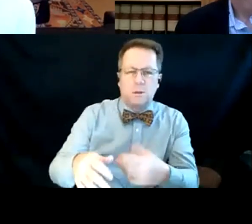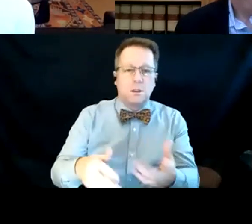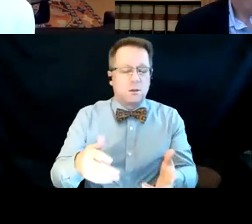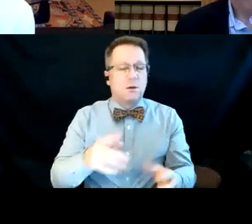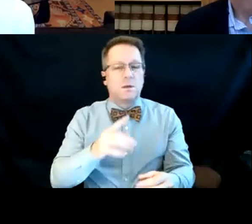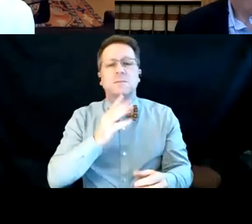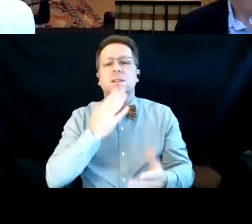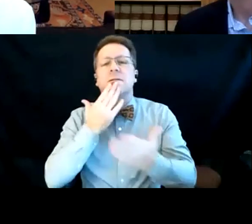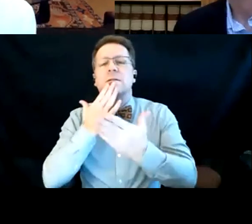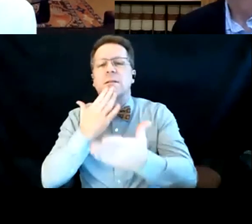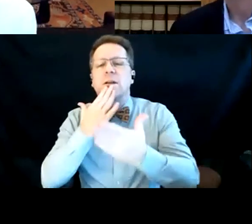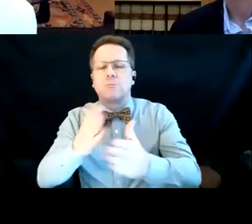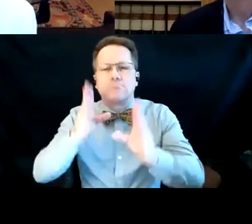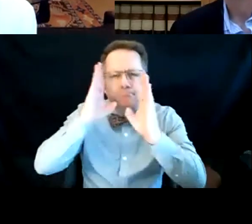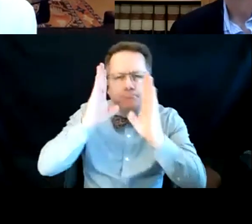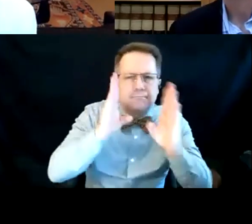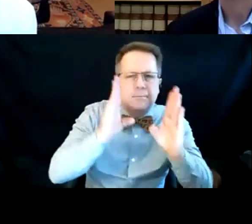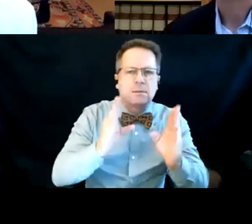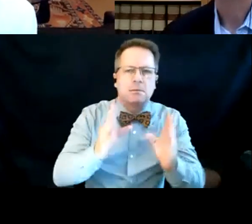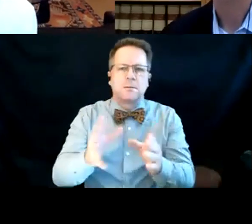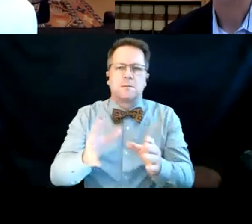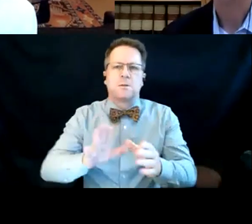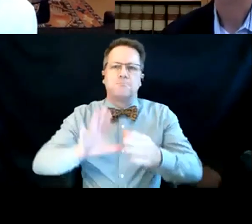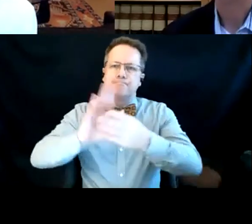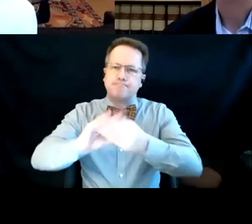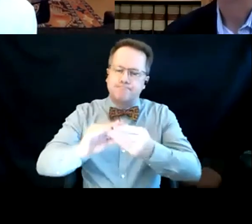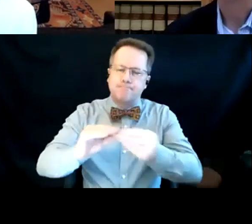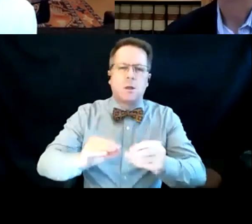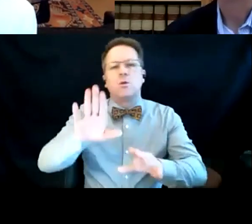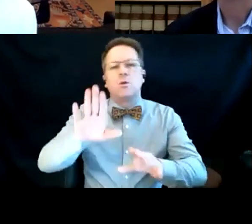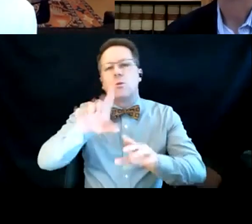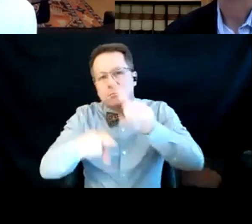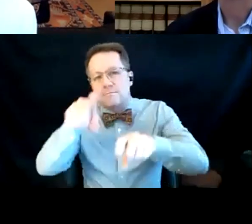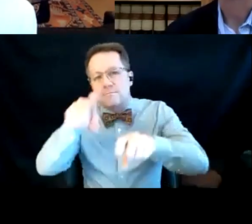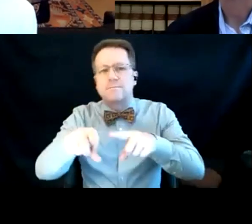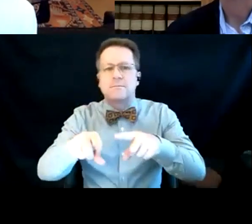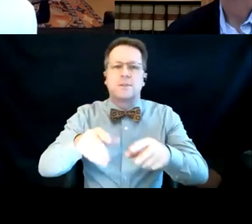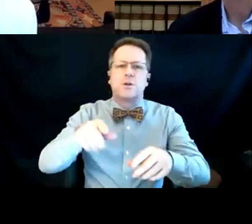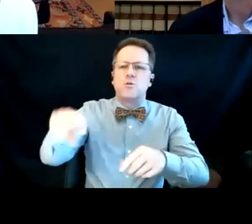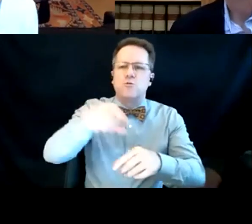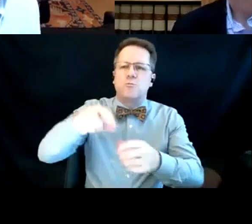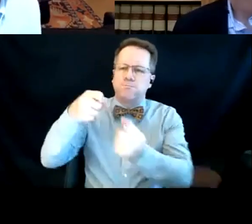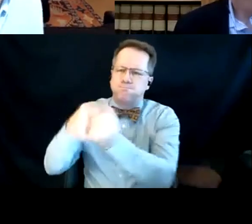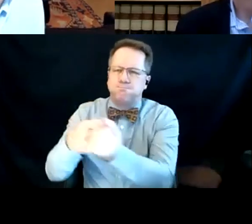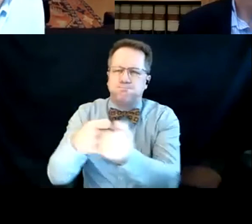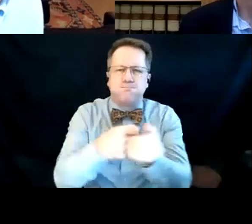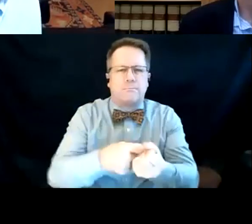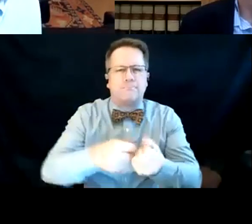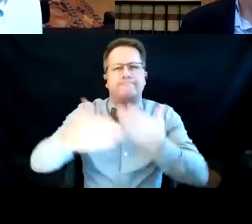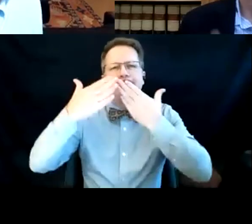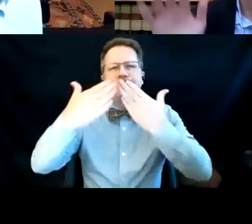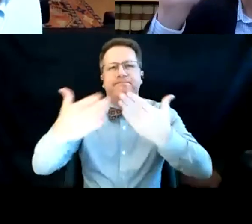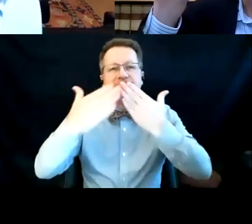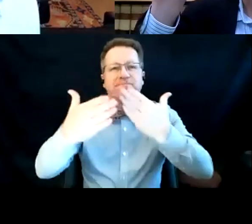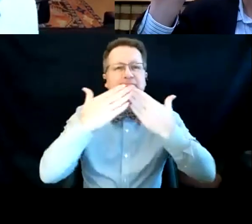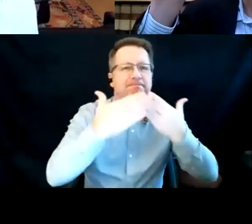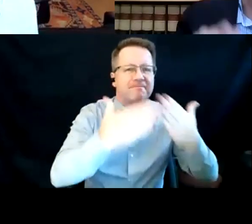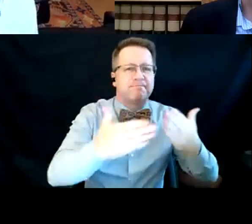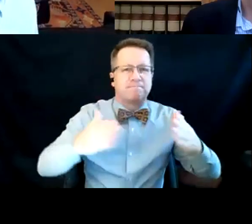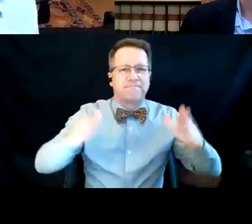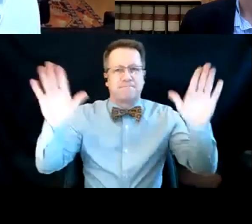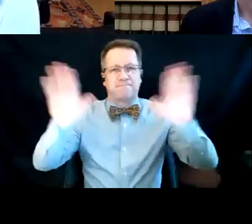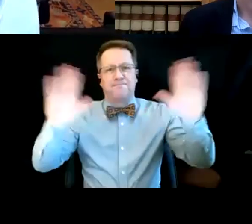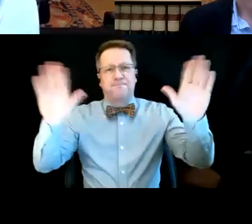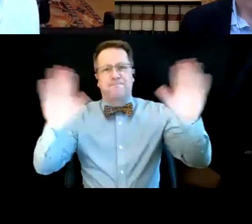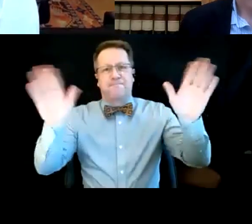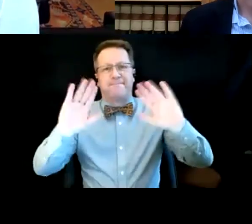and for listening and engaging with us and for everything you're doing to support us. Thank you. Thank you. Thank you. Bye-bye. Bye.